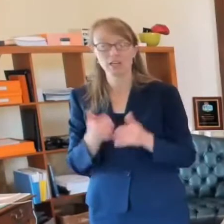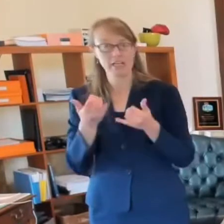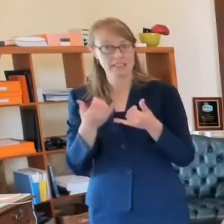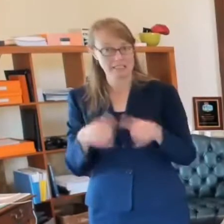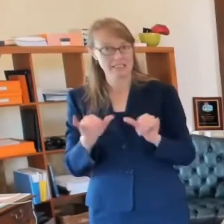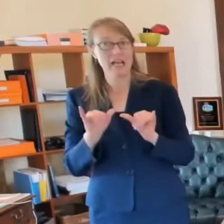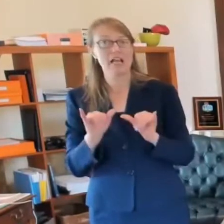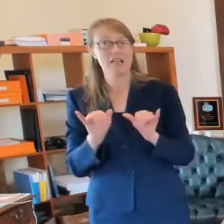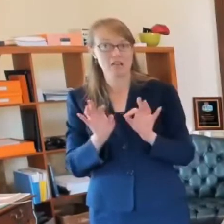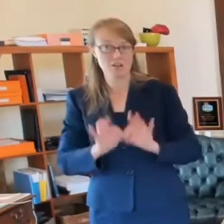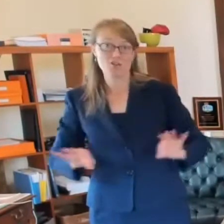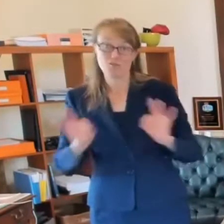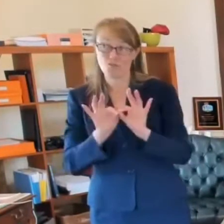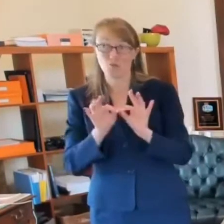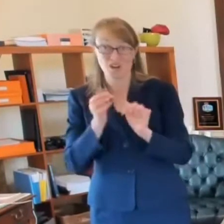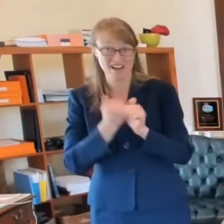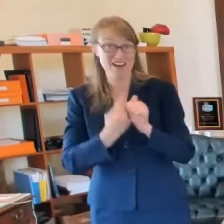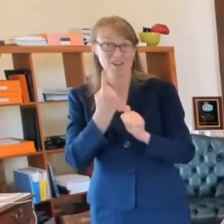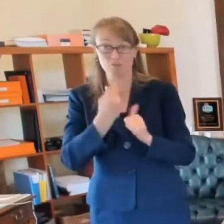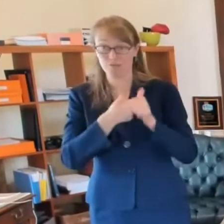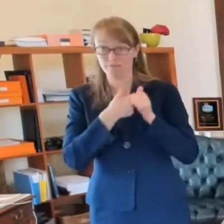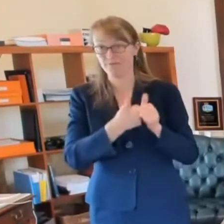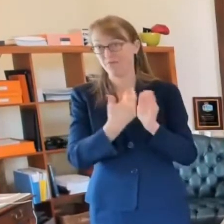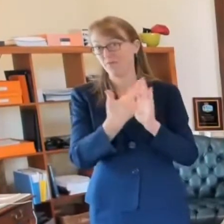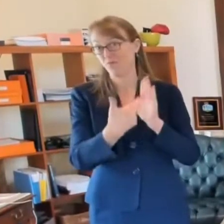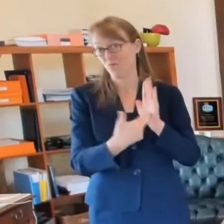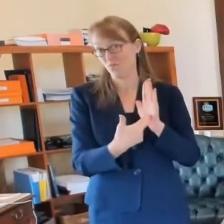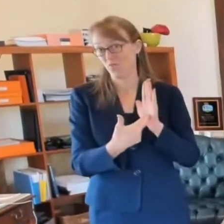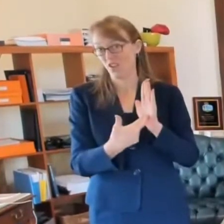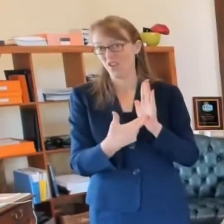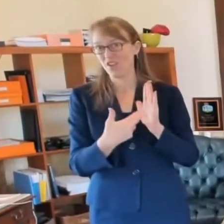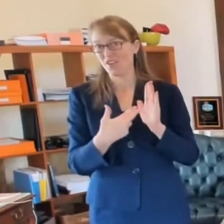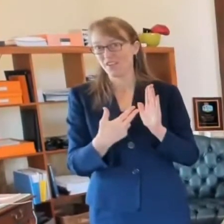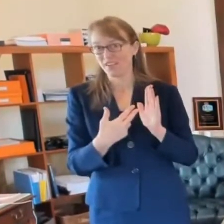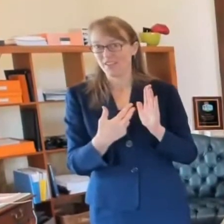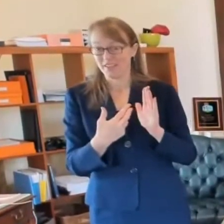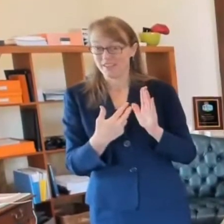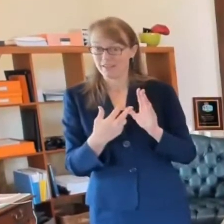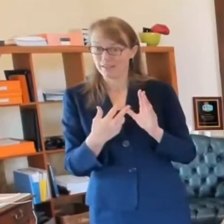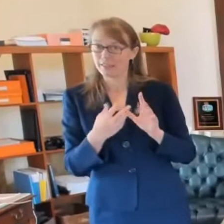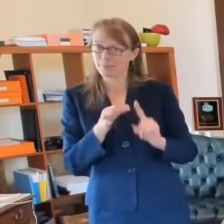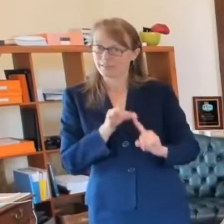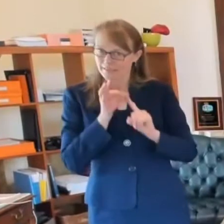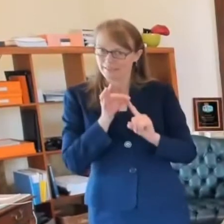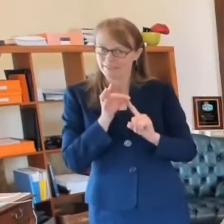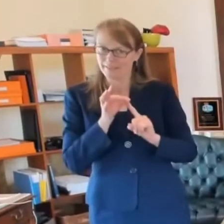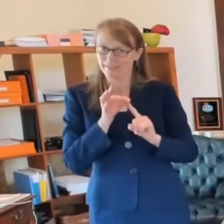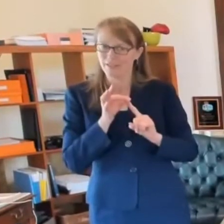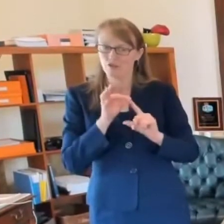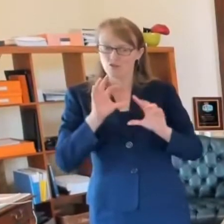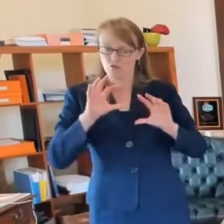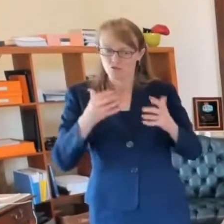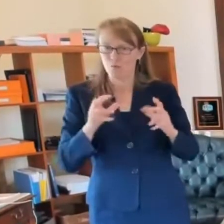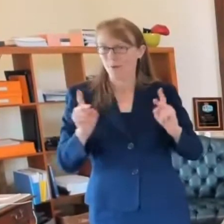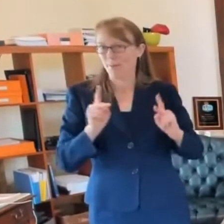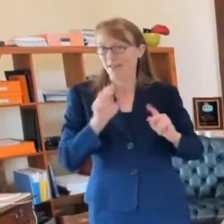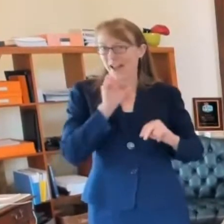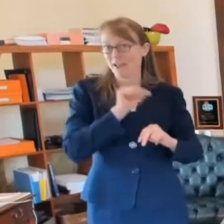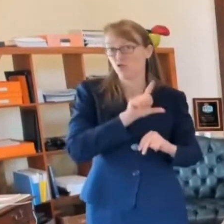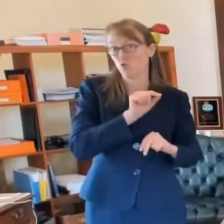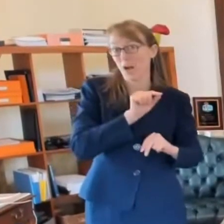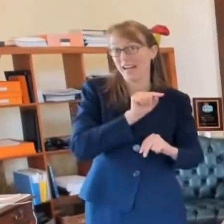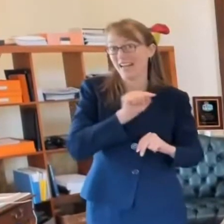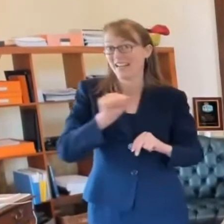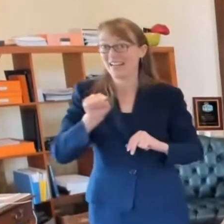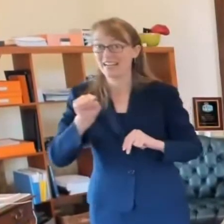we've got to get better compliance in the 20-year, the 20s and the 30s, so that, because those folks can get